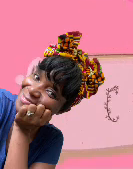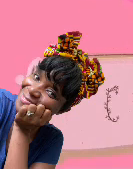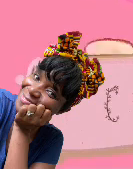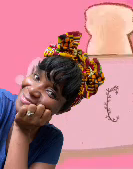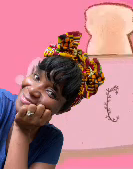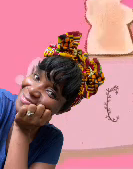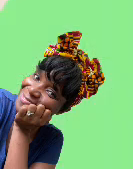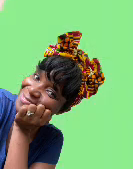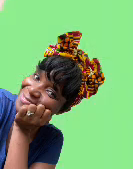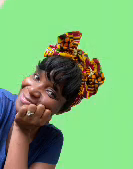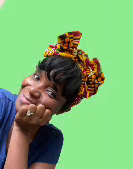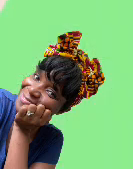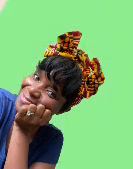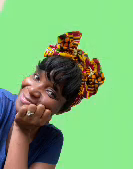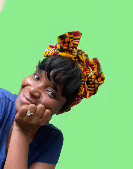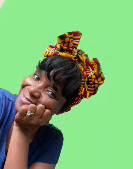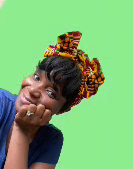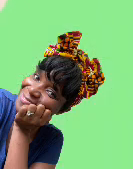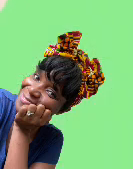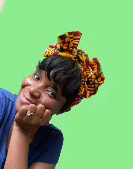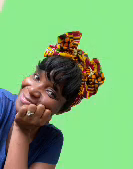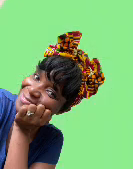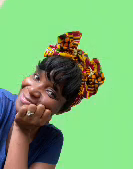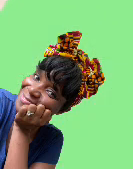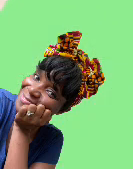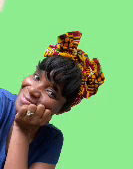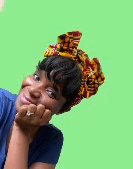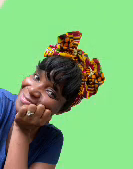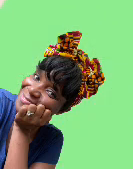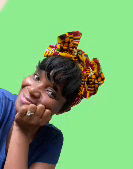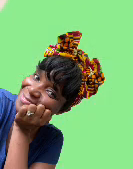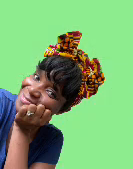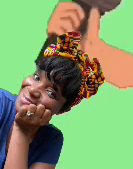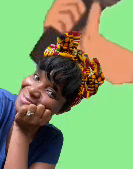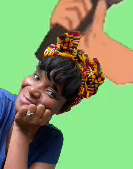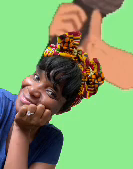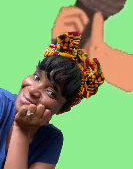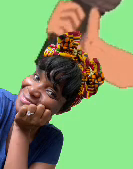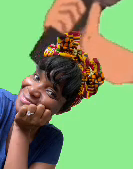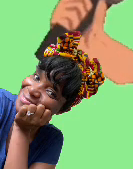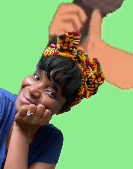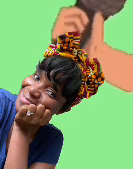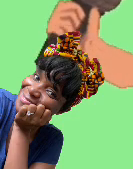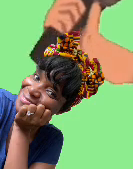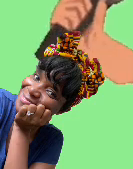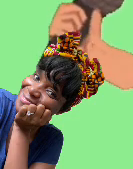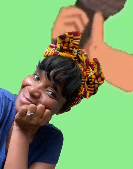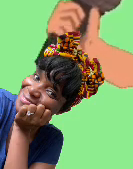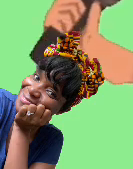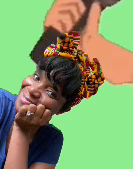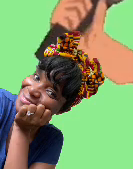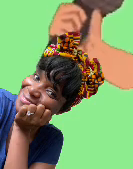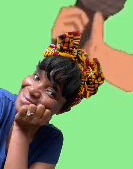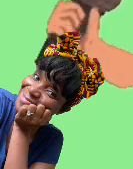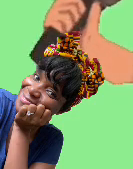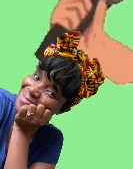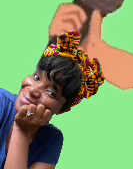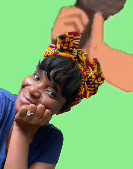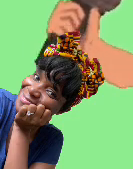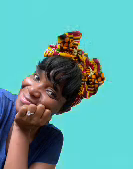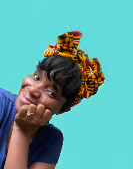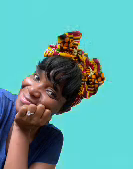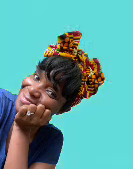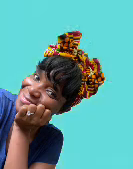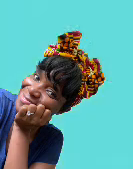Takell's Tasty Treats. So, no matter where you're living on this great big planet, you are welcome to participate, enjoy, and